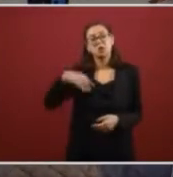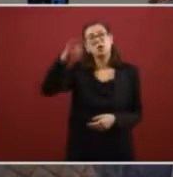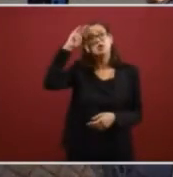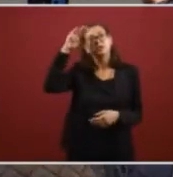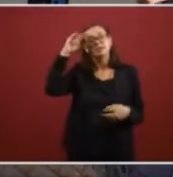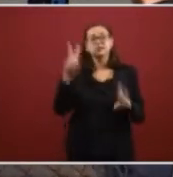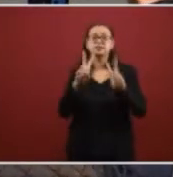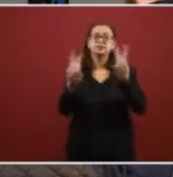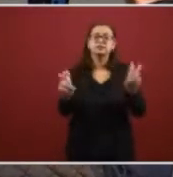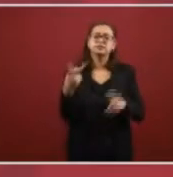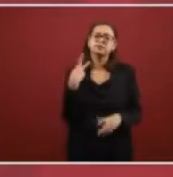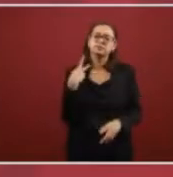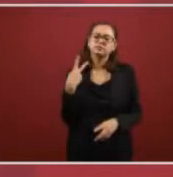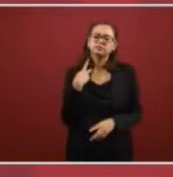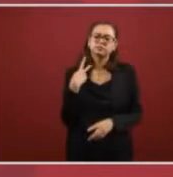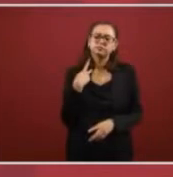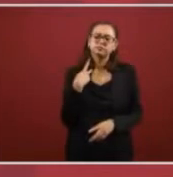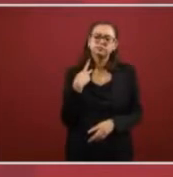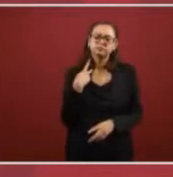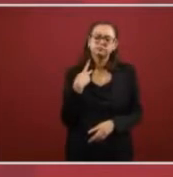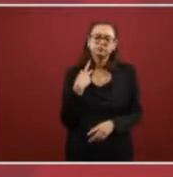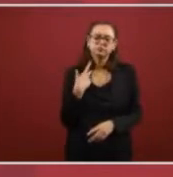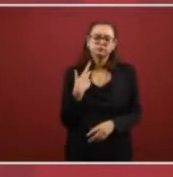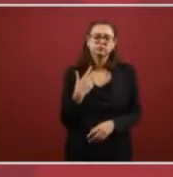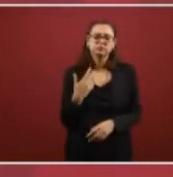political terms,